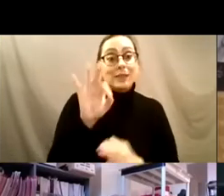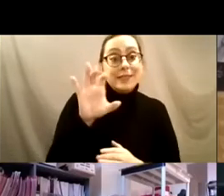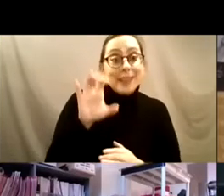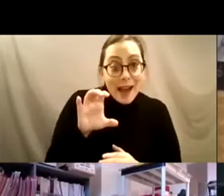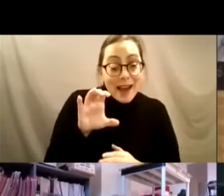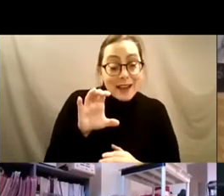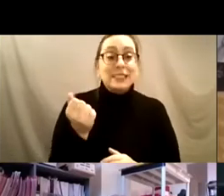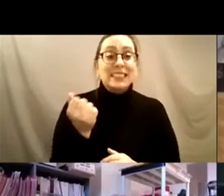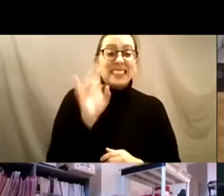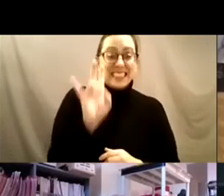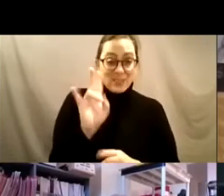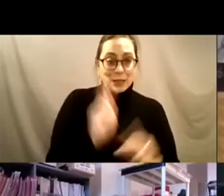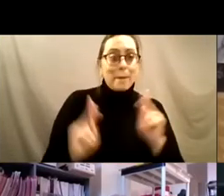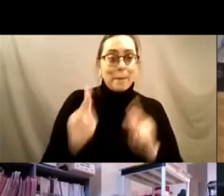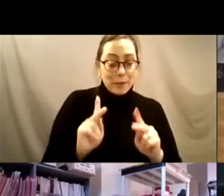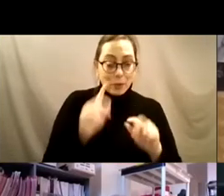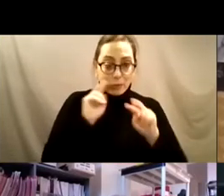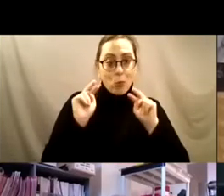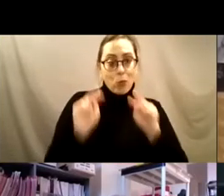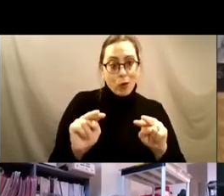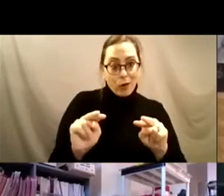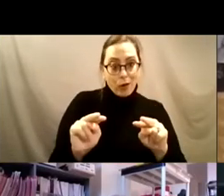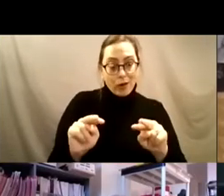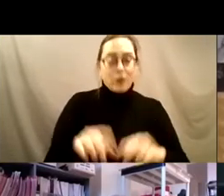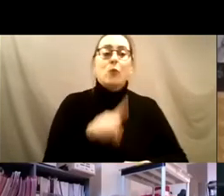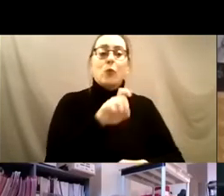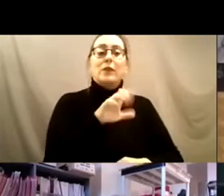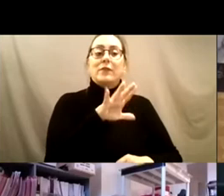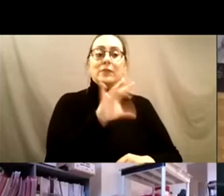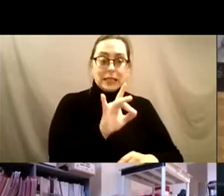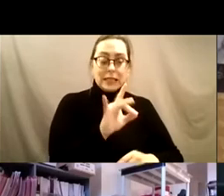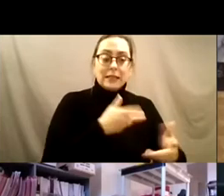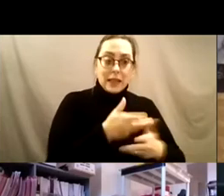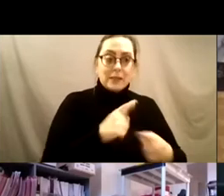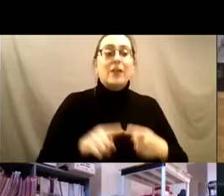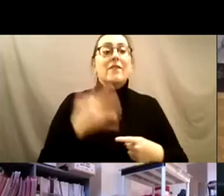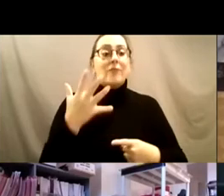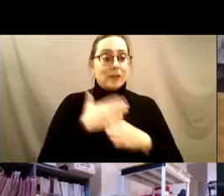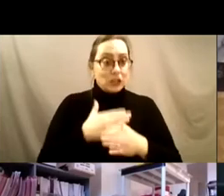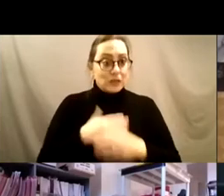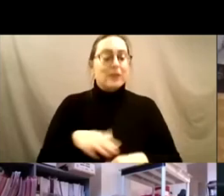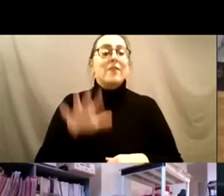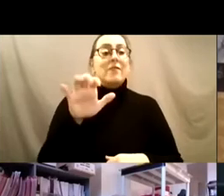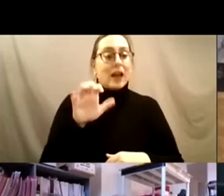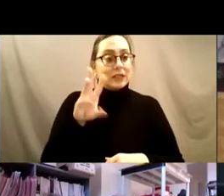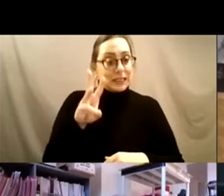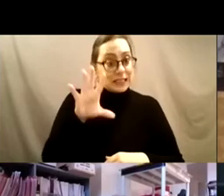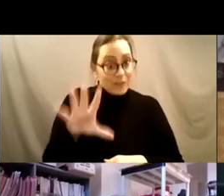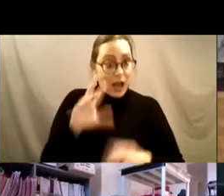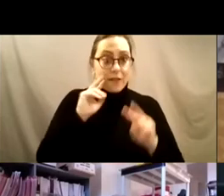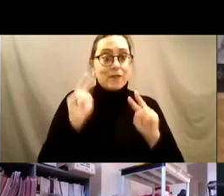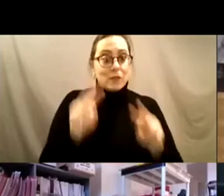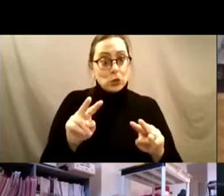1,917 people with 158 engagements, 4 shares, and 565 views at the time of the